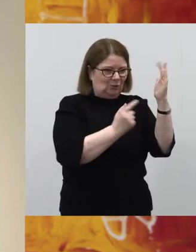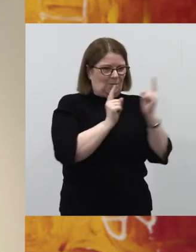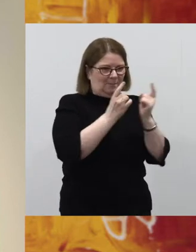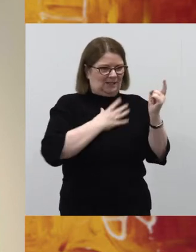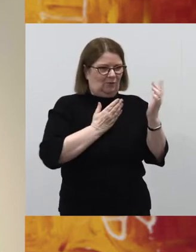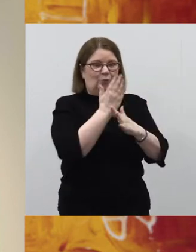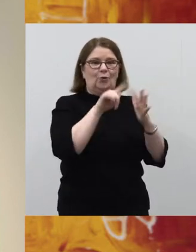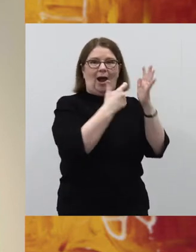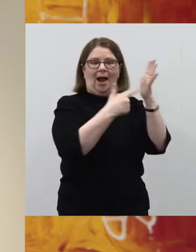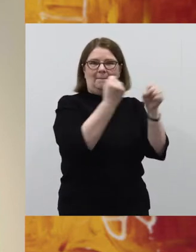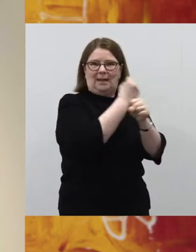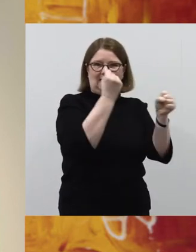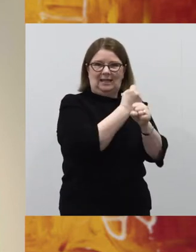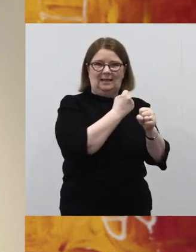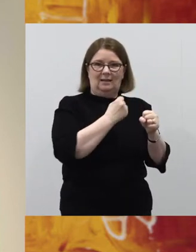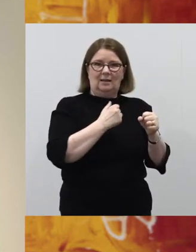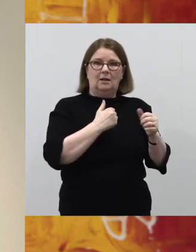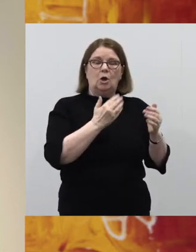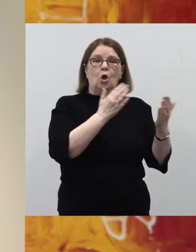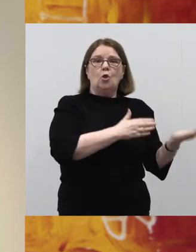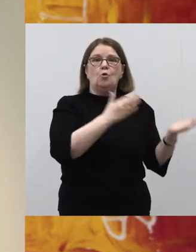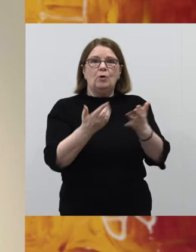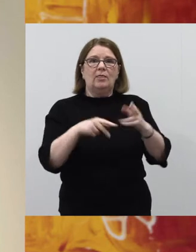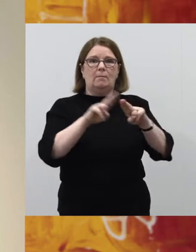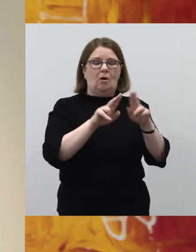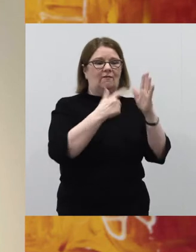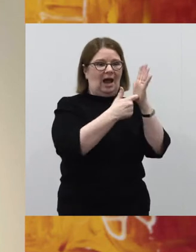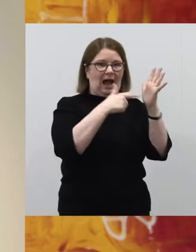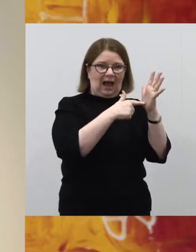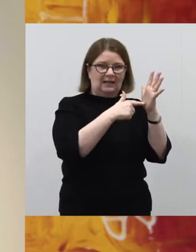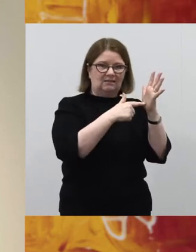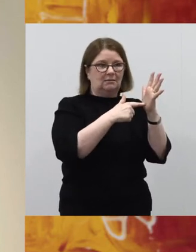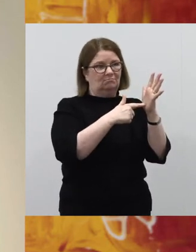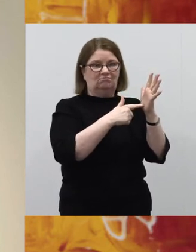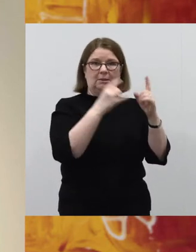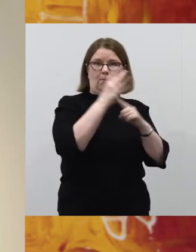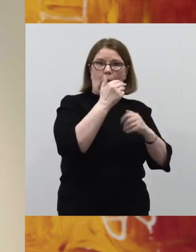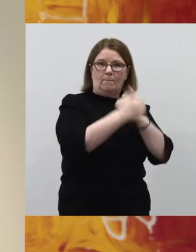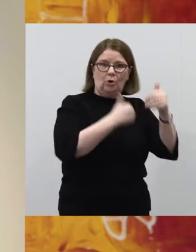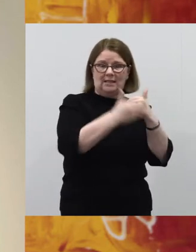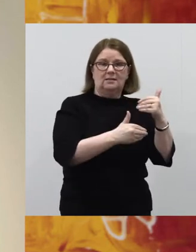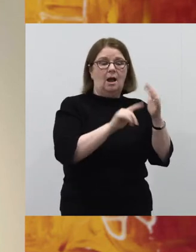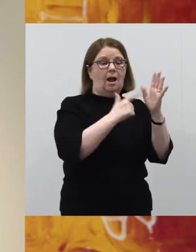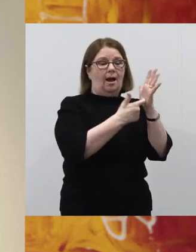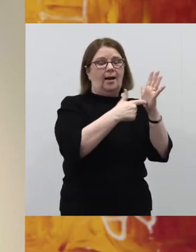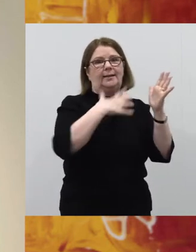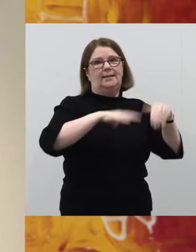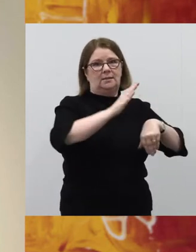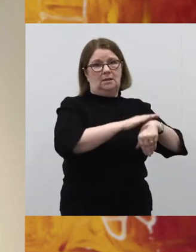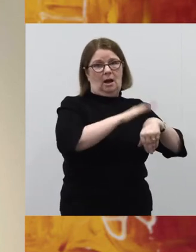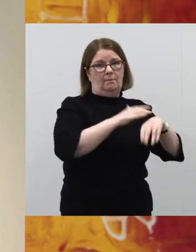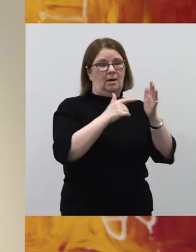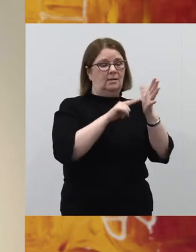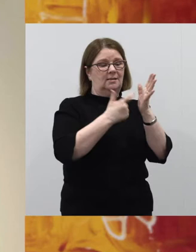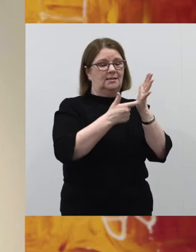know that I'm over you and I forgive you. Forgiveness, as for Sharon Egan, is another fundamental skill